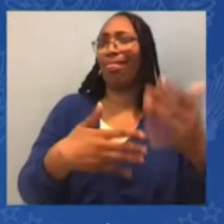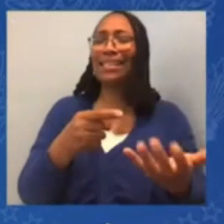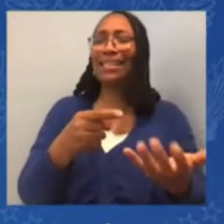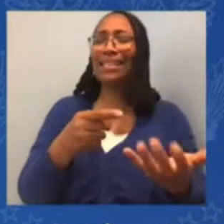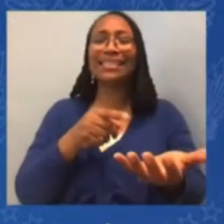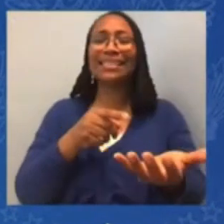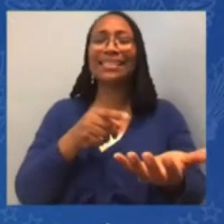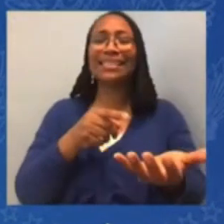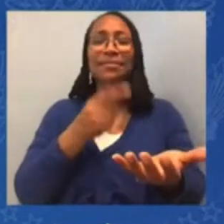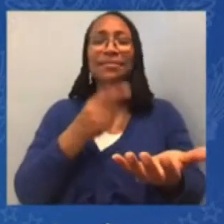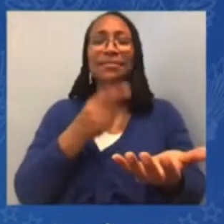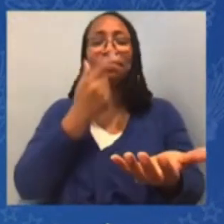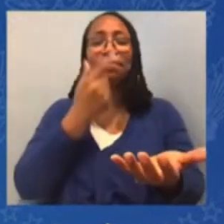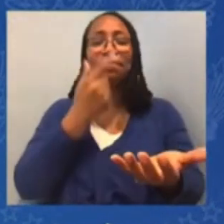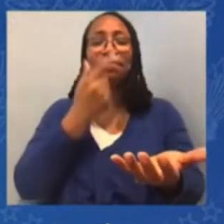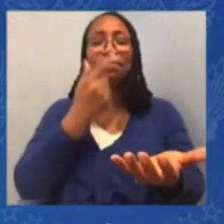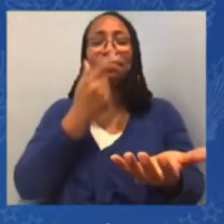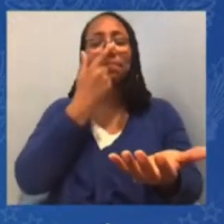was going to vanish.